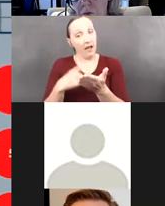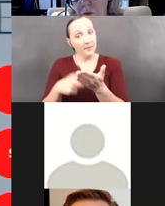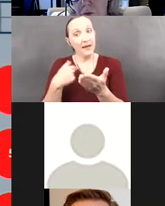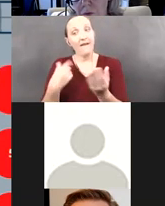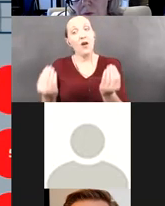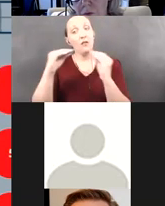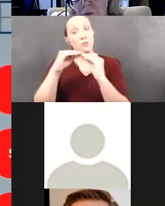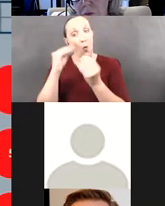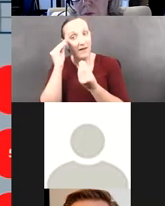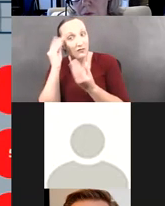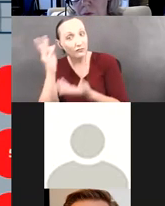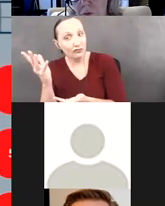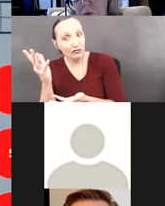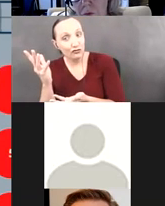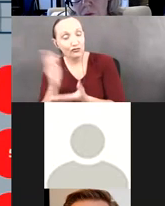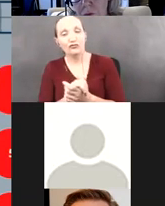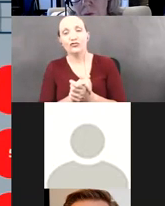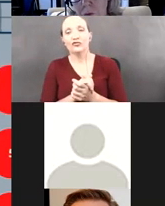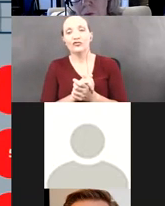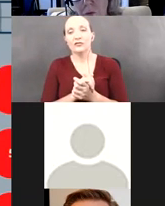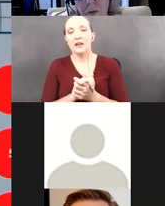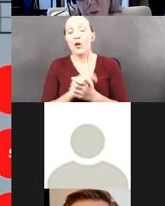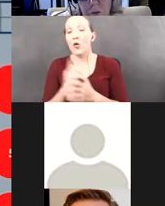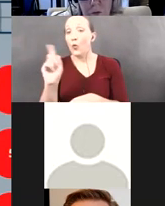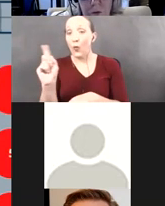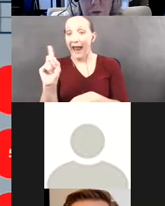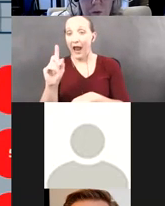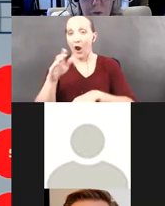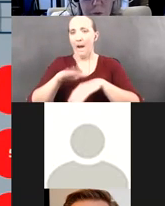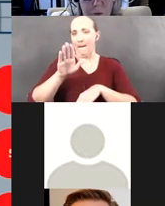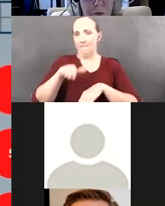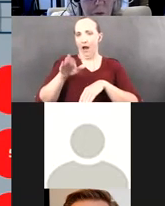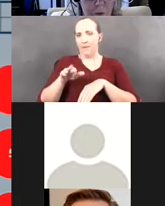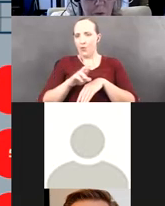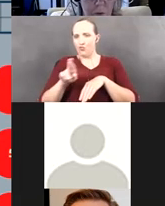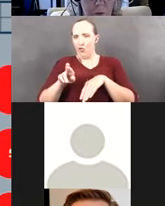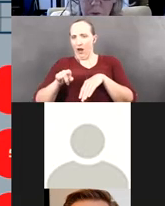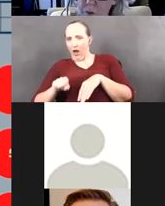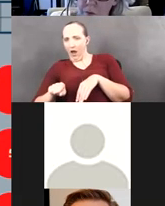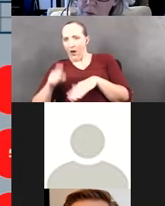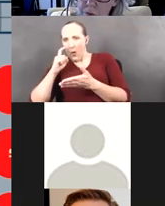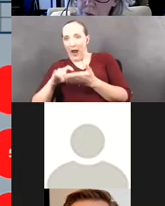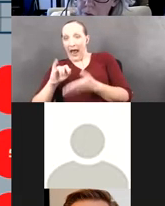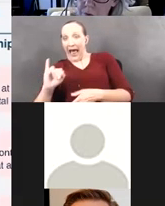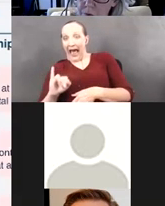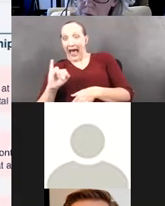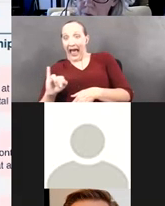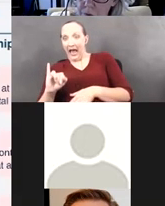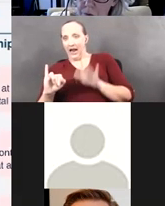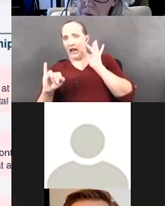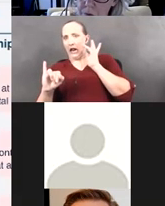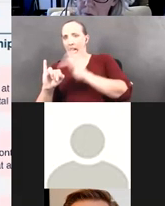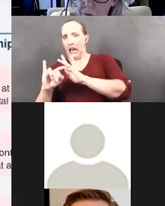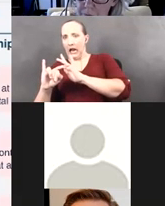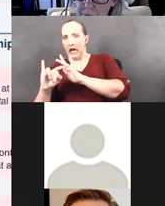manipulativos va a haber información extra on the bottom right-hand side of the screen where you see an en la eye. página, If you la click on parte the de abajo a eye, la